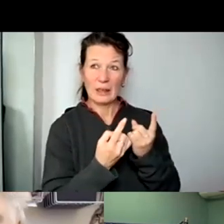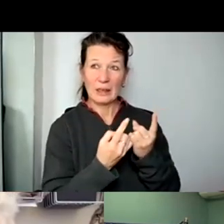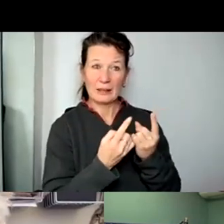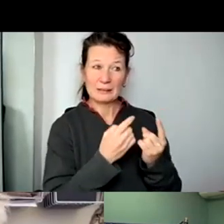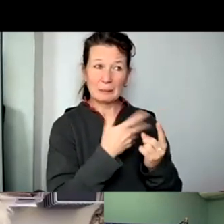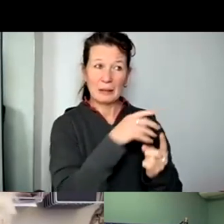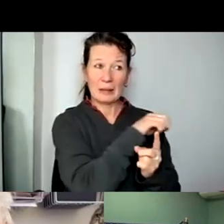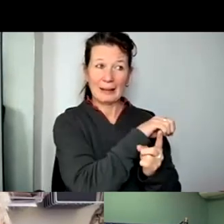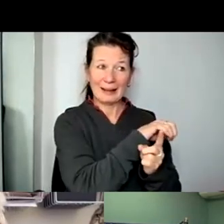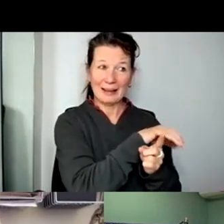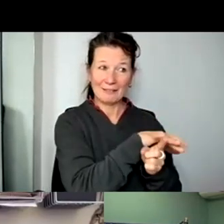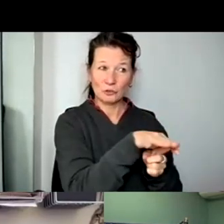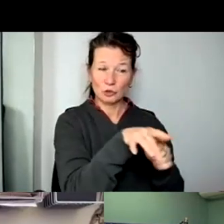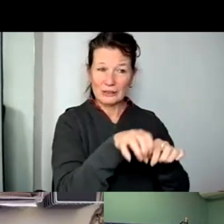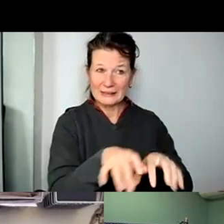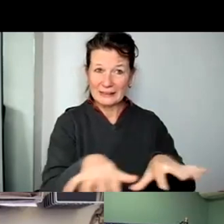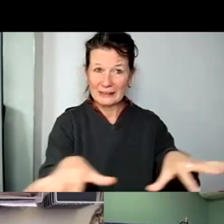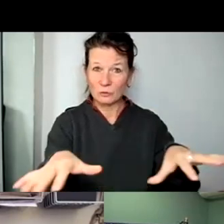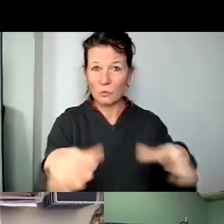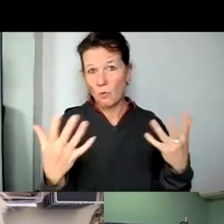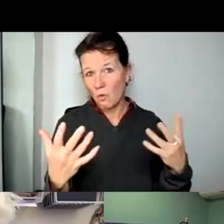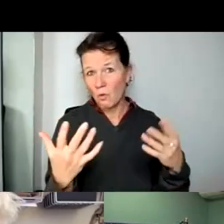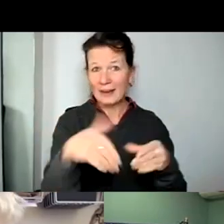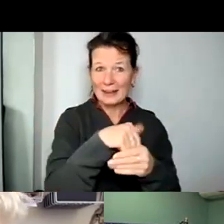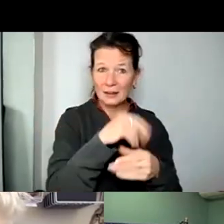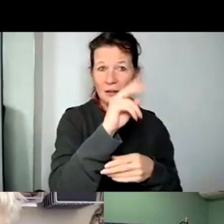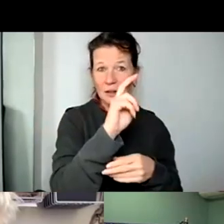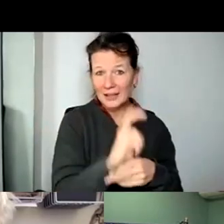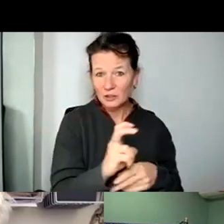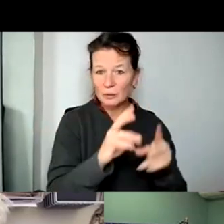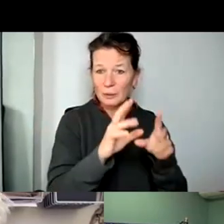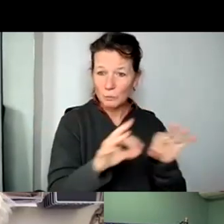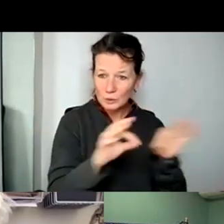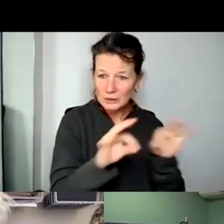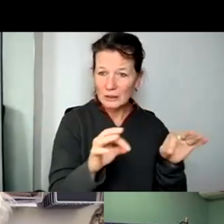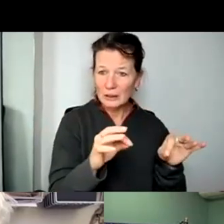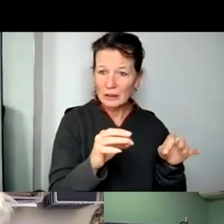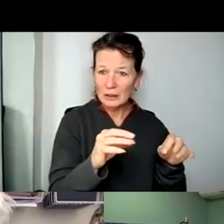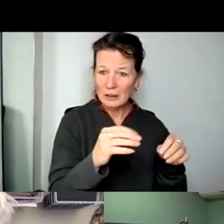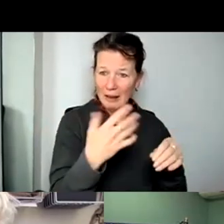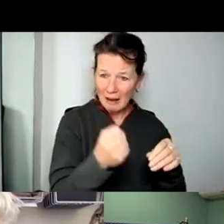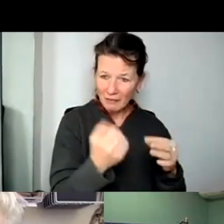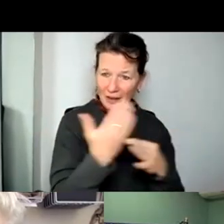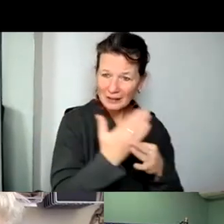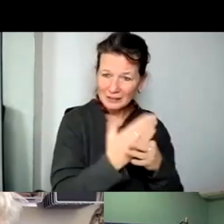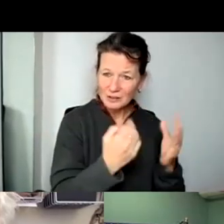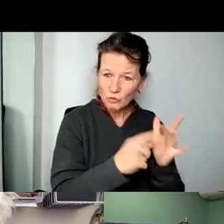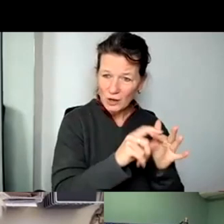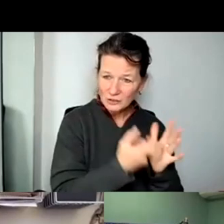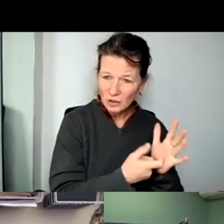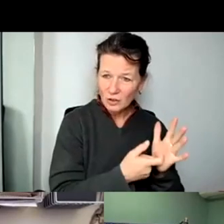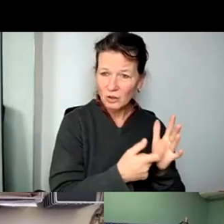infiltrated or been in the electronic music and rave scenes at all? Have access riders been used there, and what's the feedback and things like